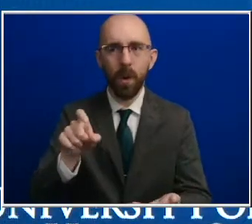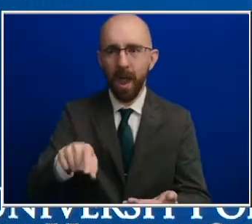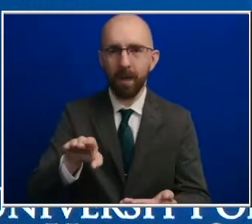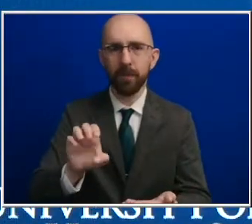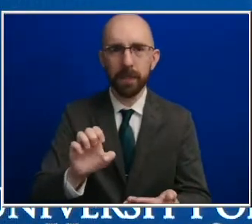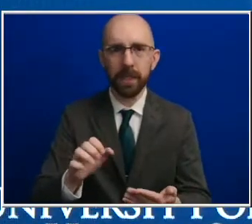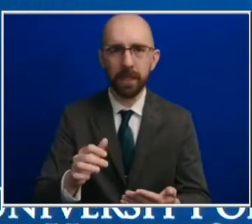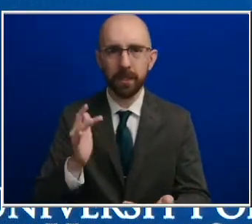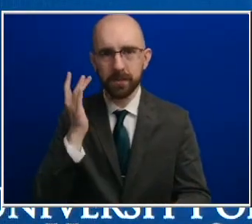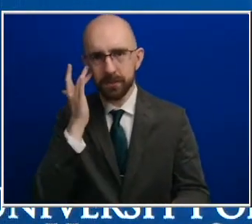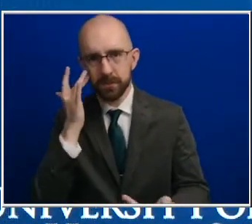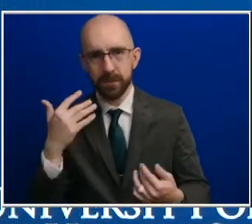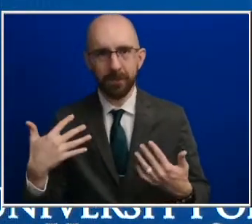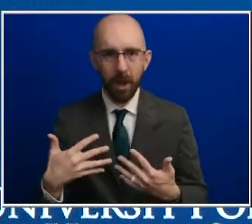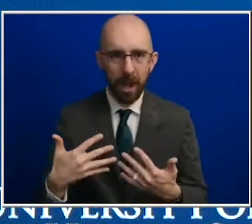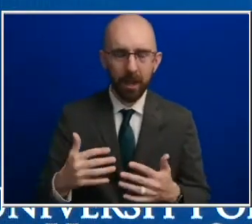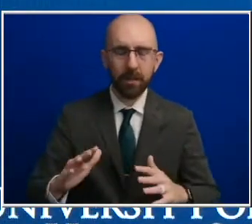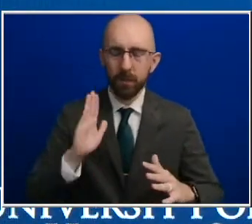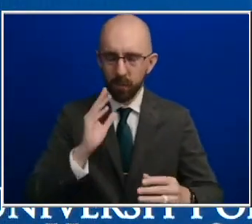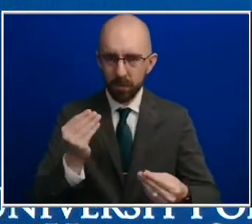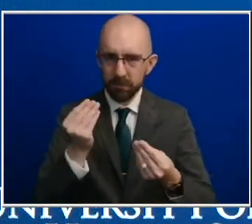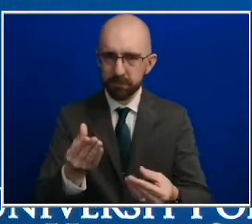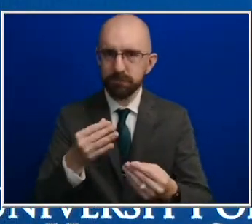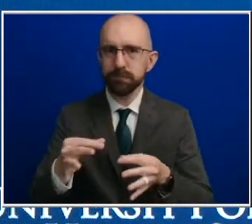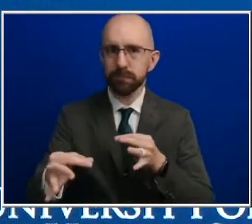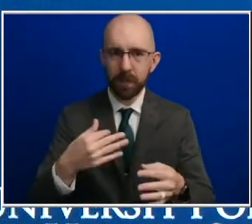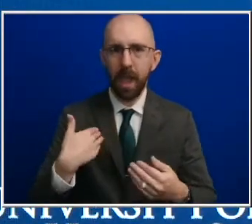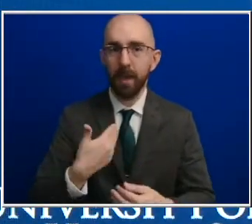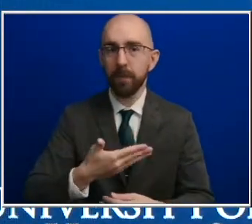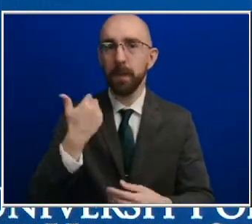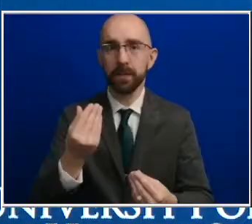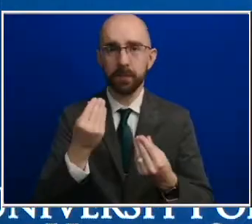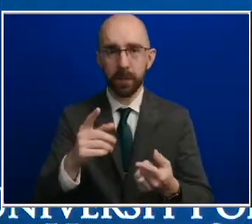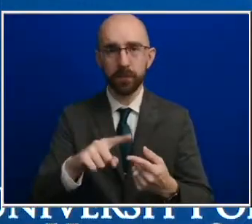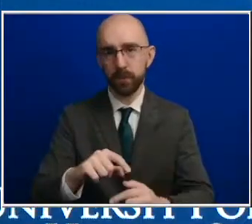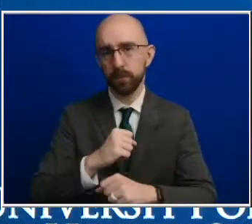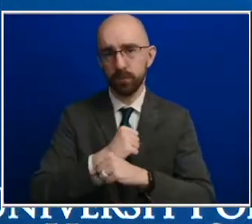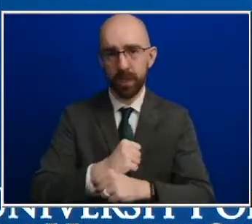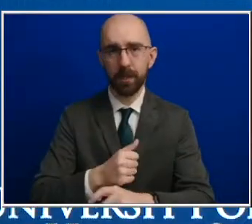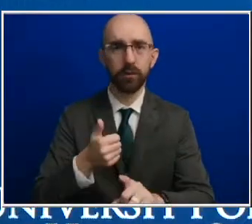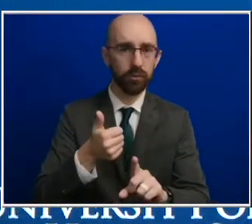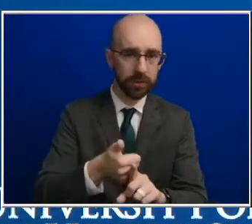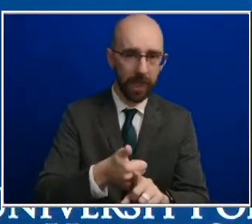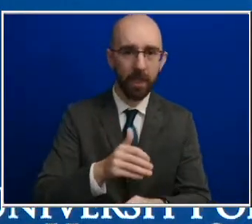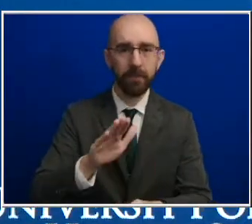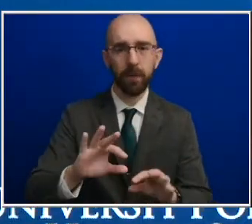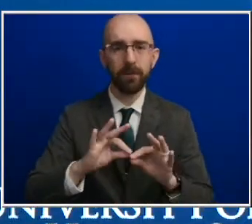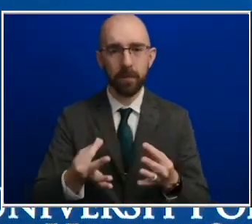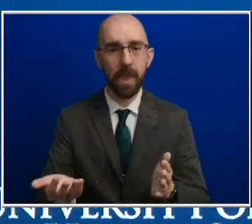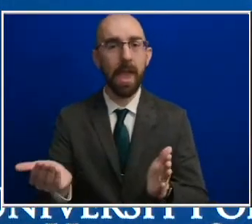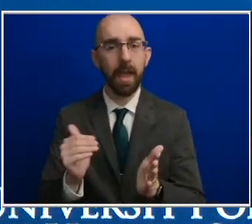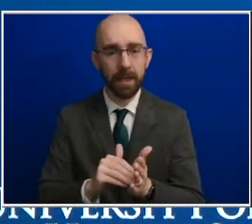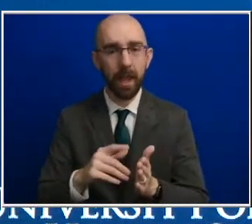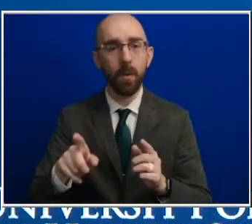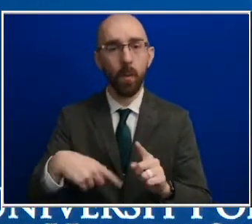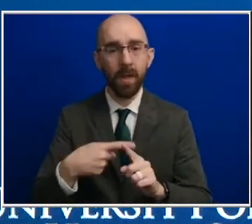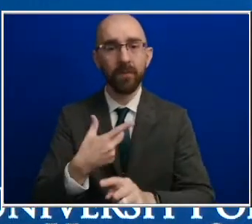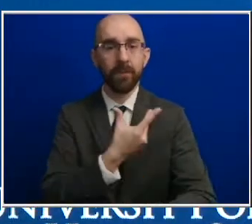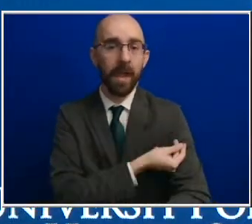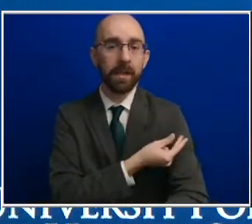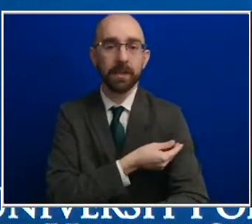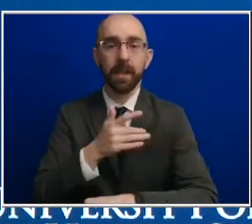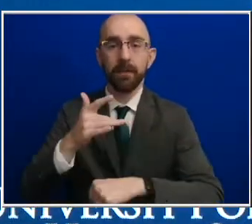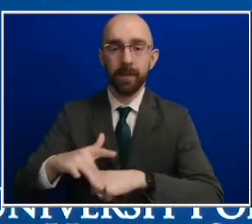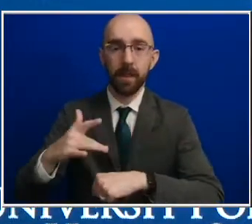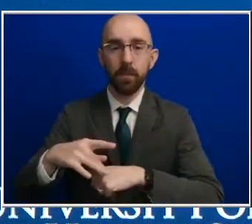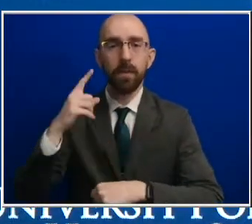fearful, but you will have the best information to protect yourself and your family. And again, once the vaccines are available for